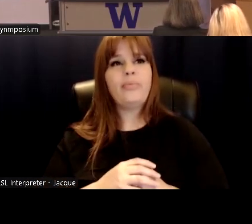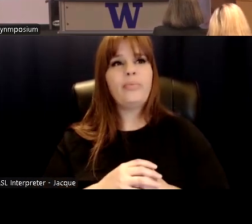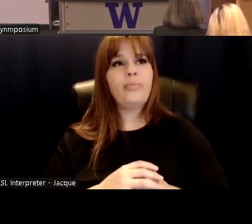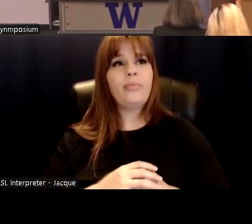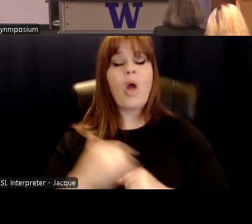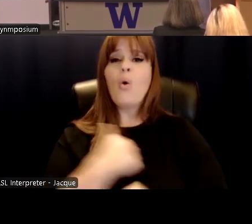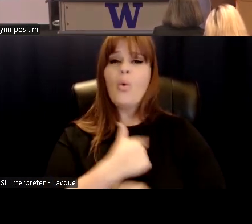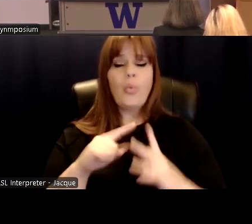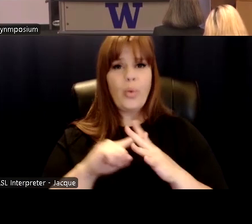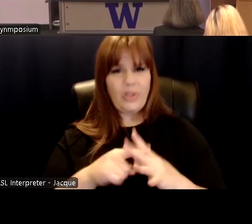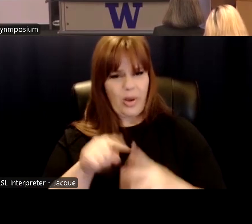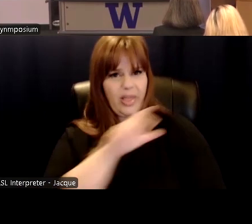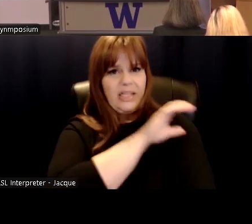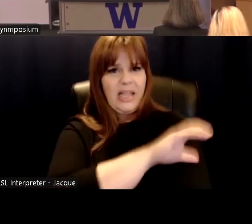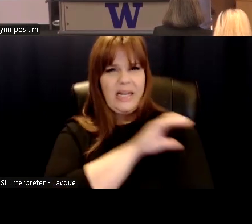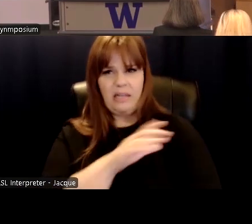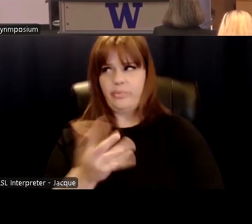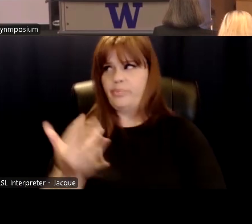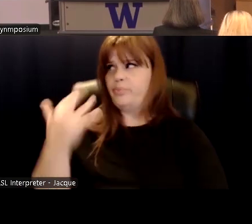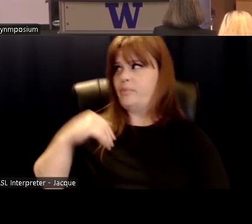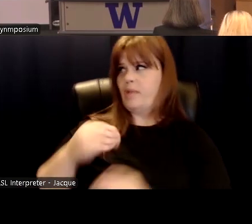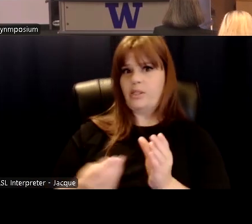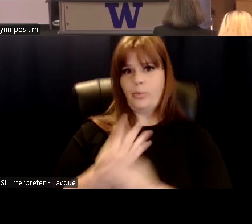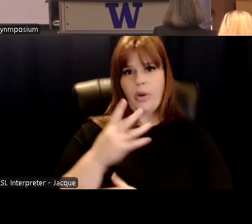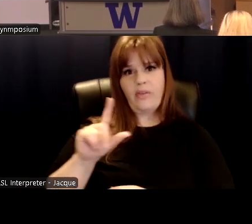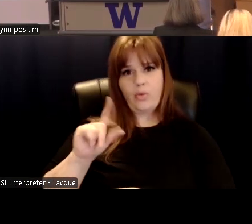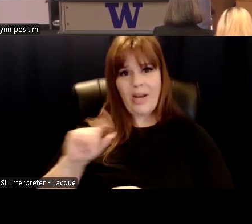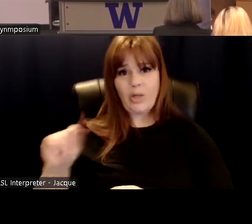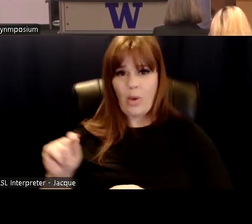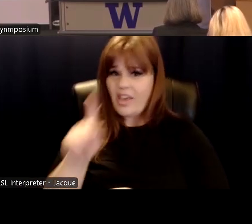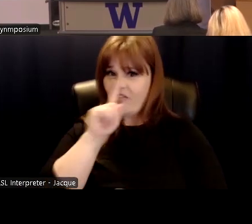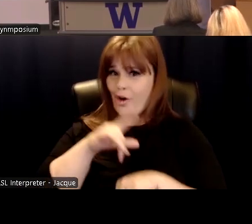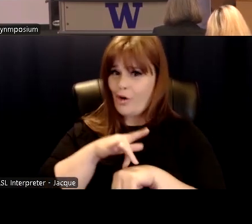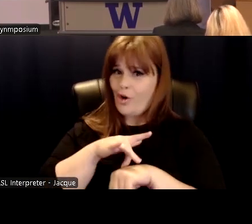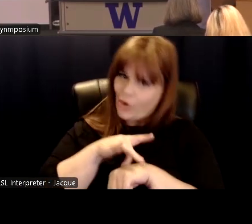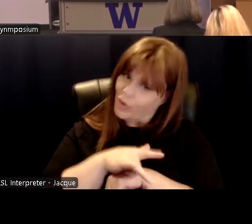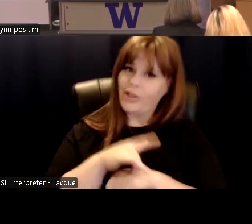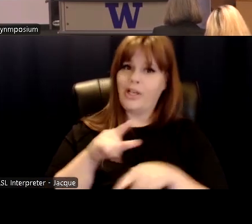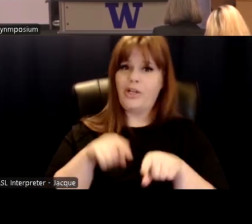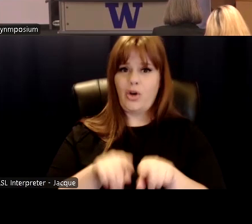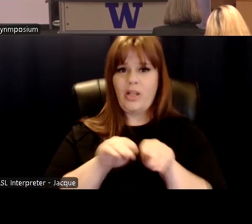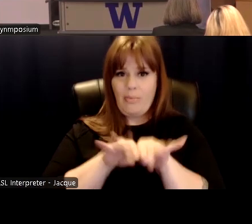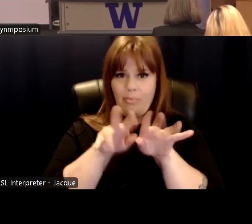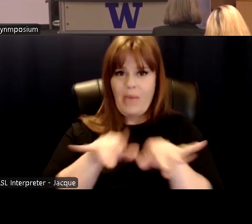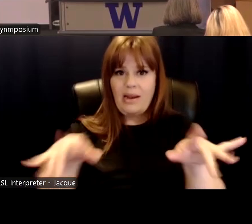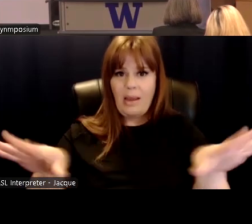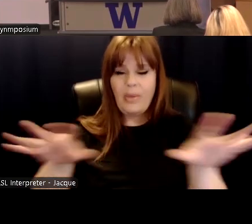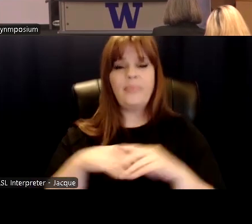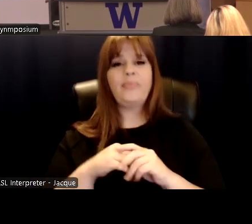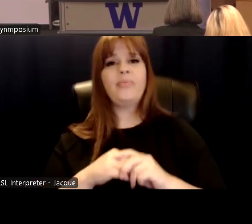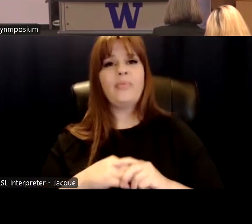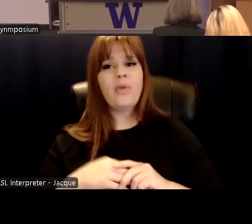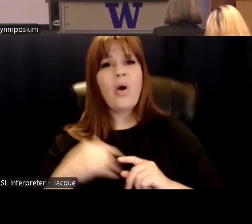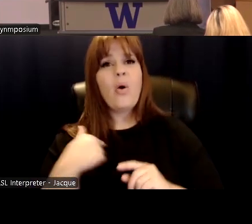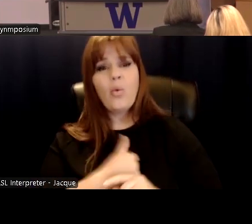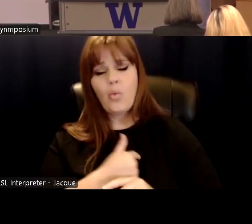we started this clinic in the spring of 2020, really early in the pandemic. And so we have been in existence